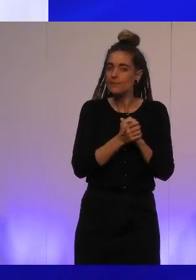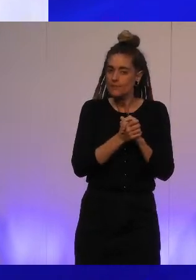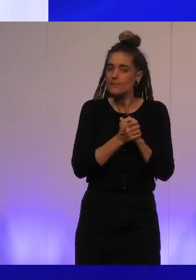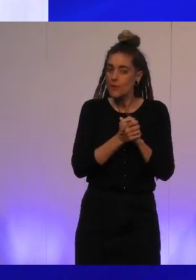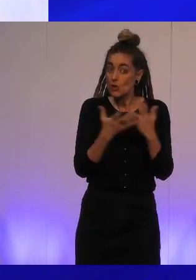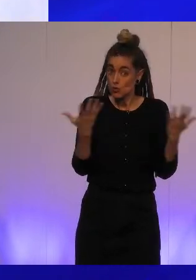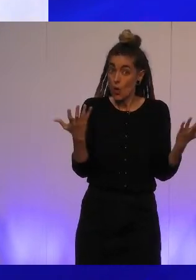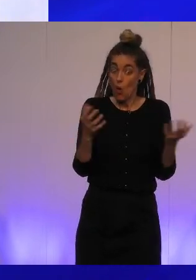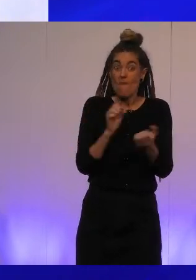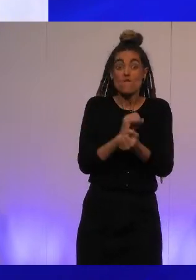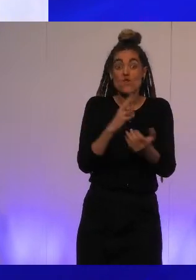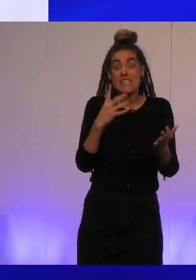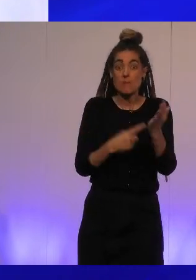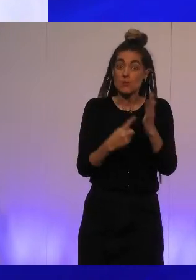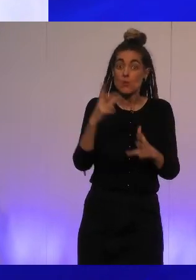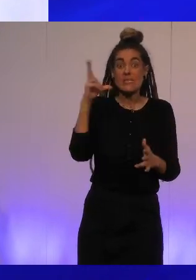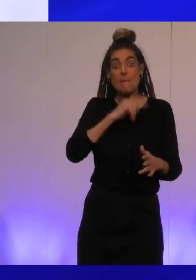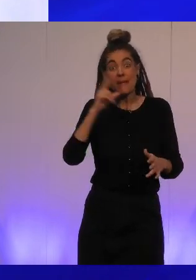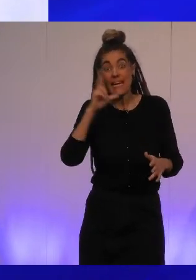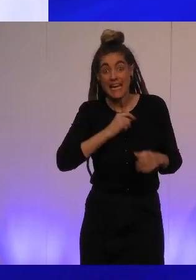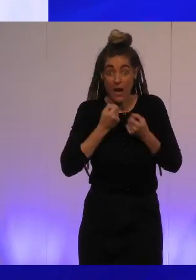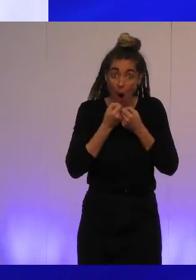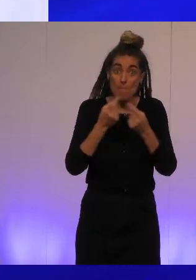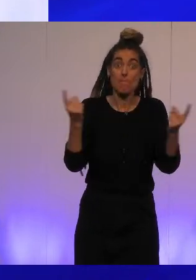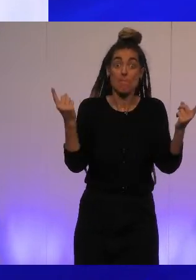whole Freedom to Speak Up process has